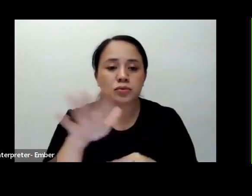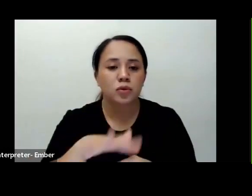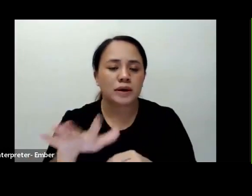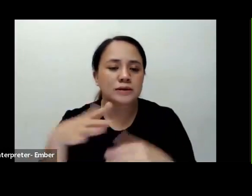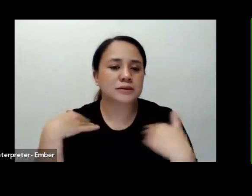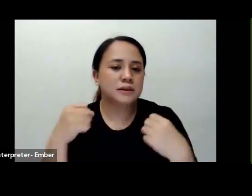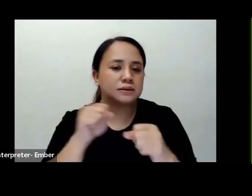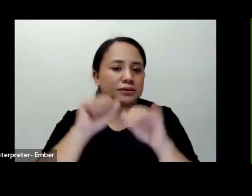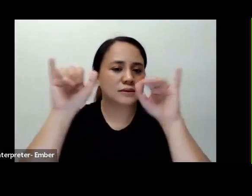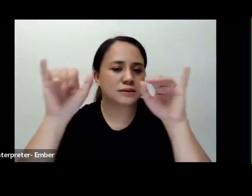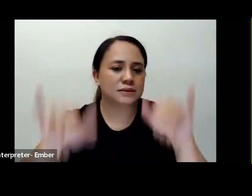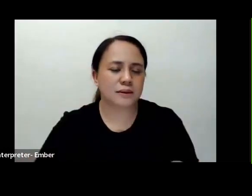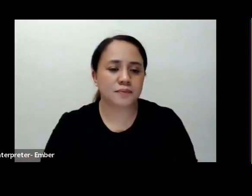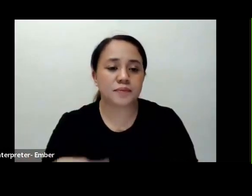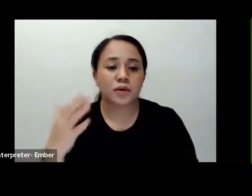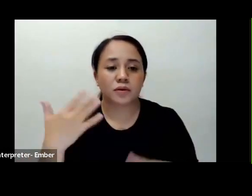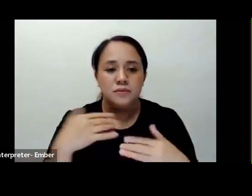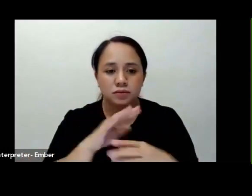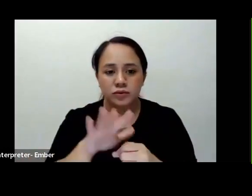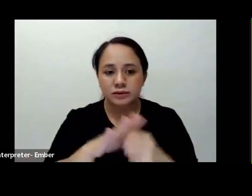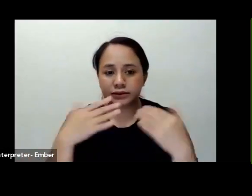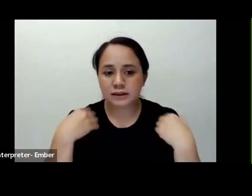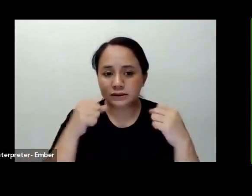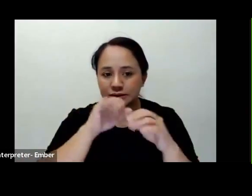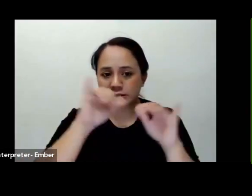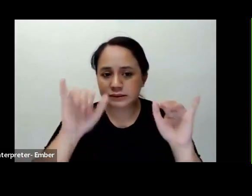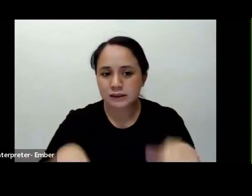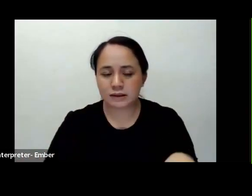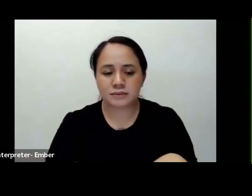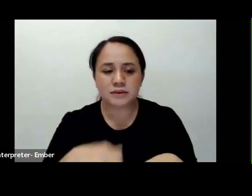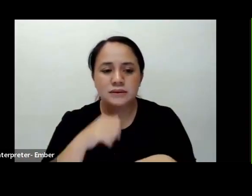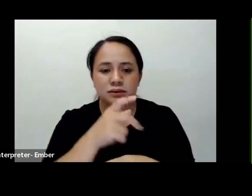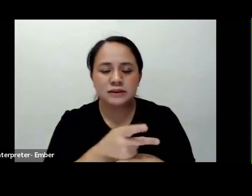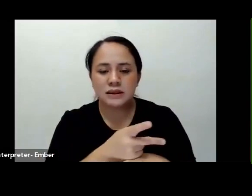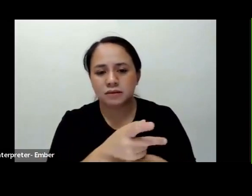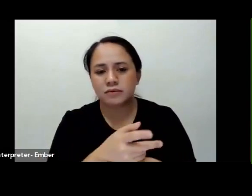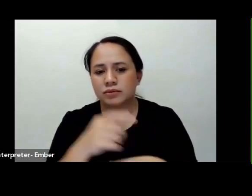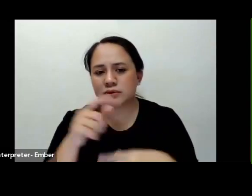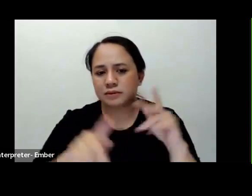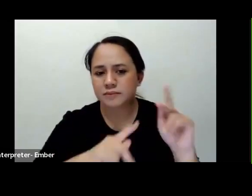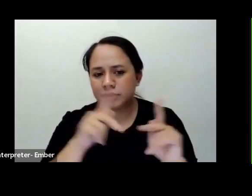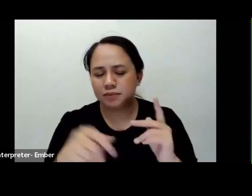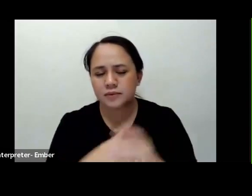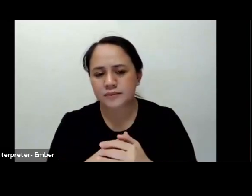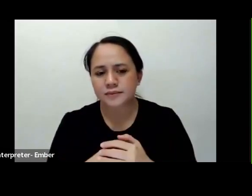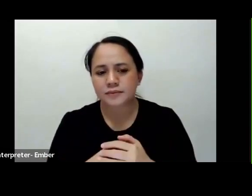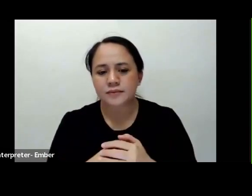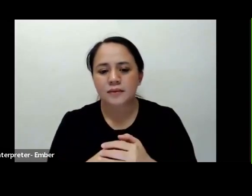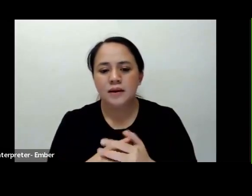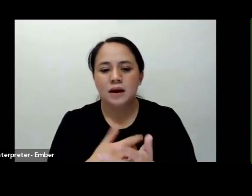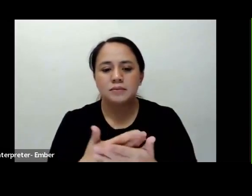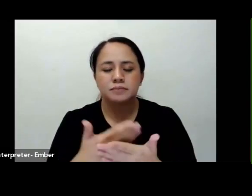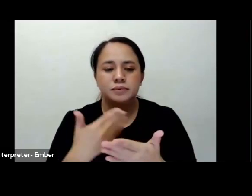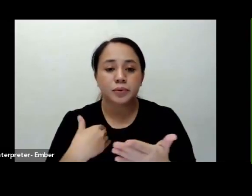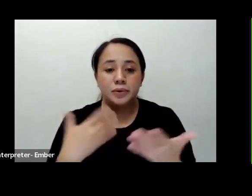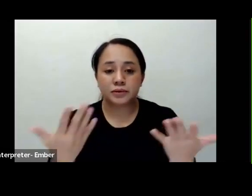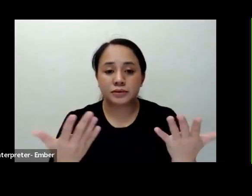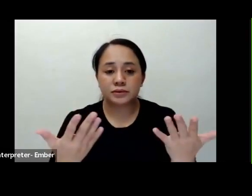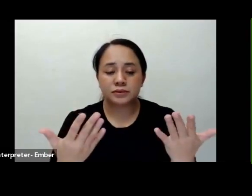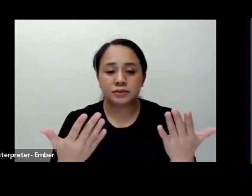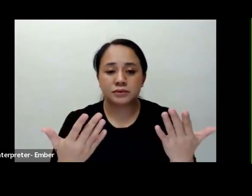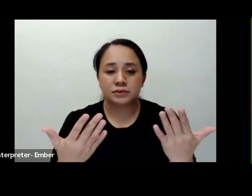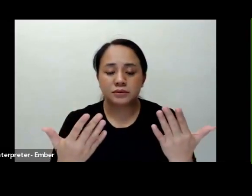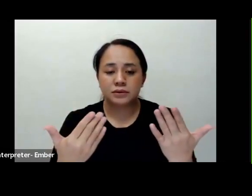system, because the local health system is the one that cares for these people at the primary healthcare level.